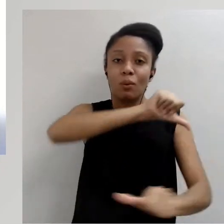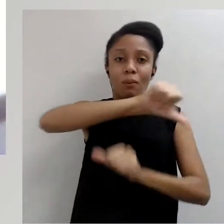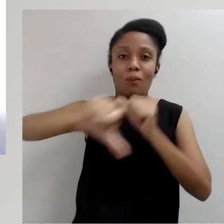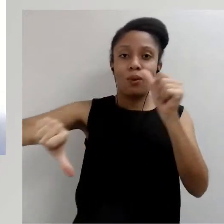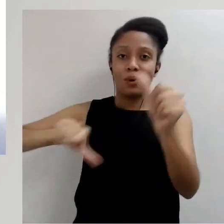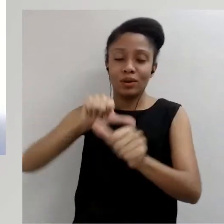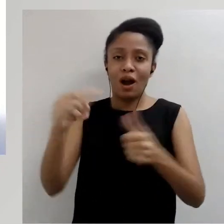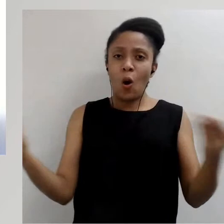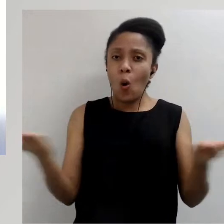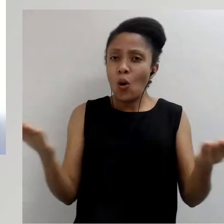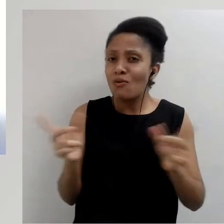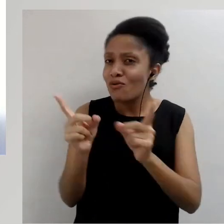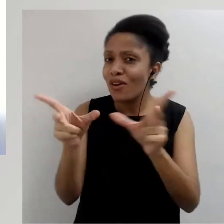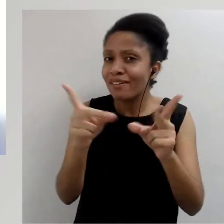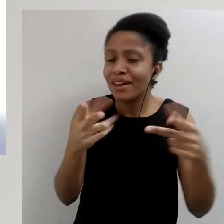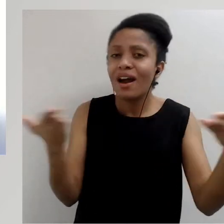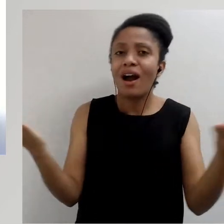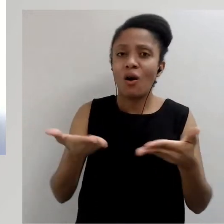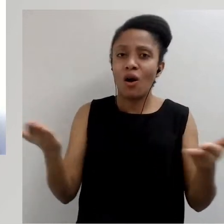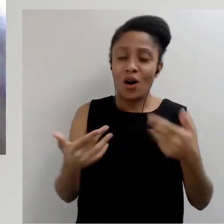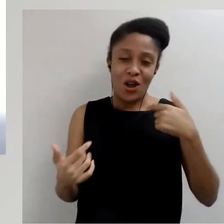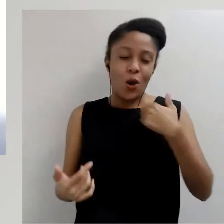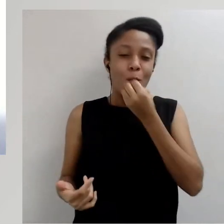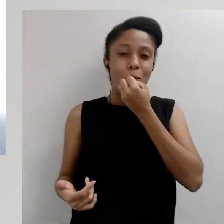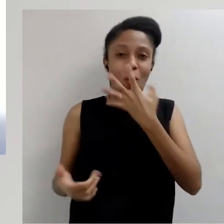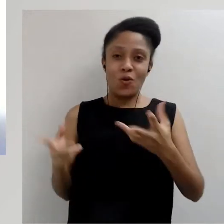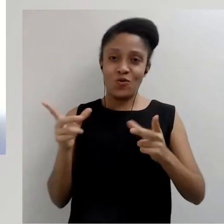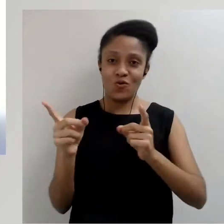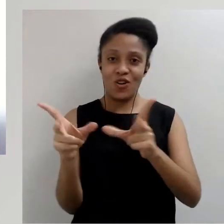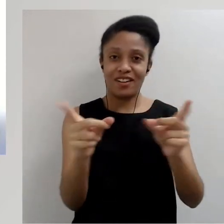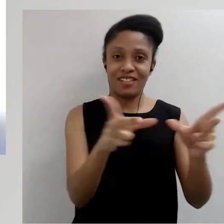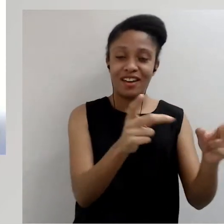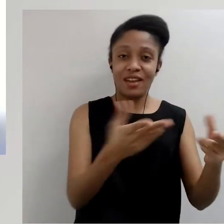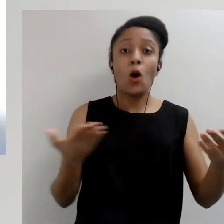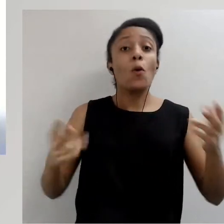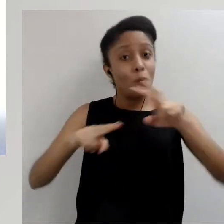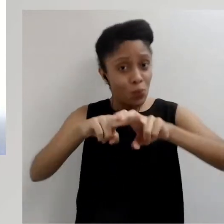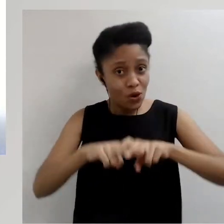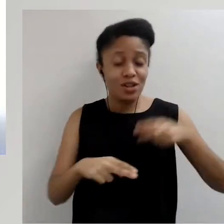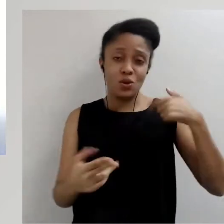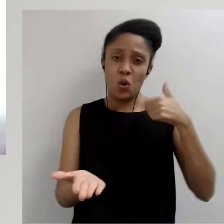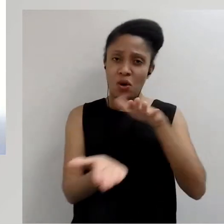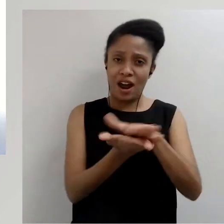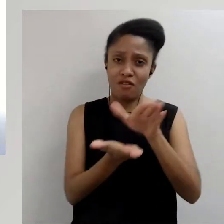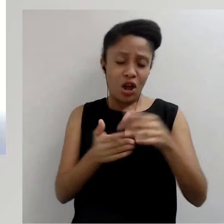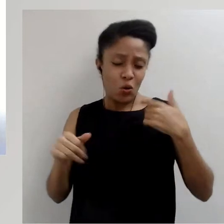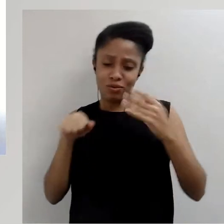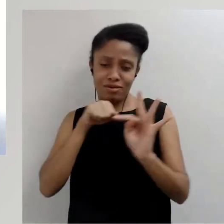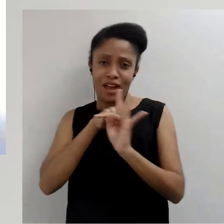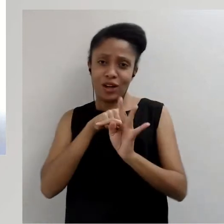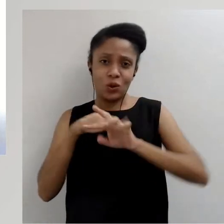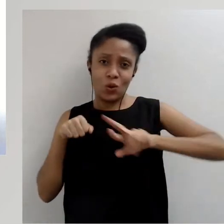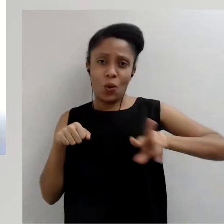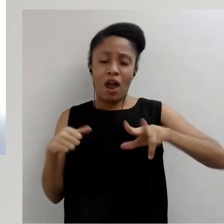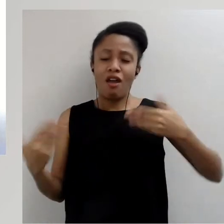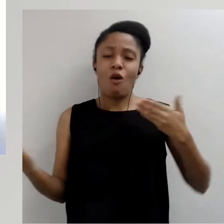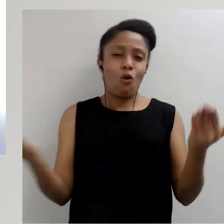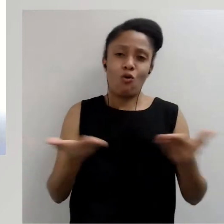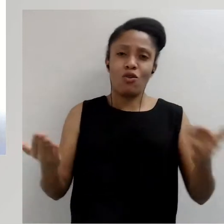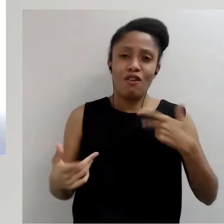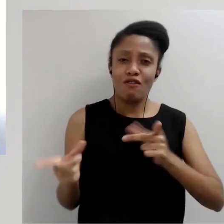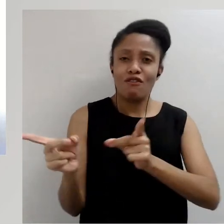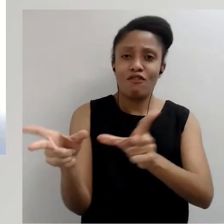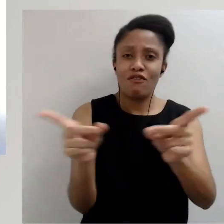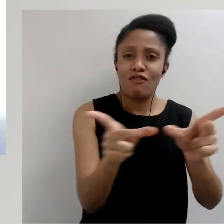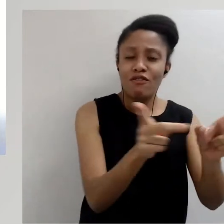changed. When we talk about selling today, and I've always been a good seller, that's why I had a printing